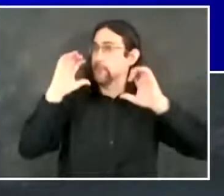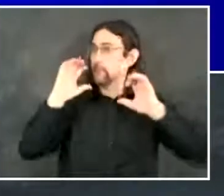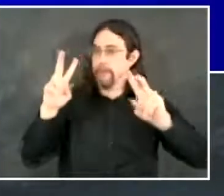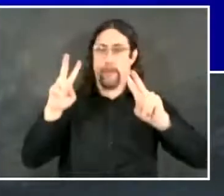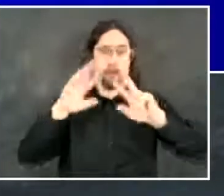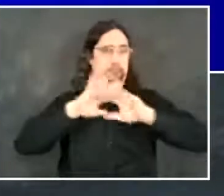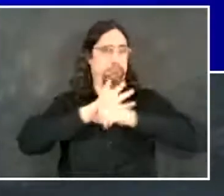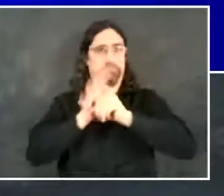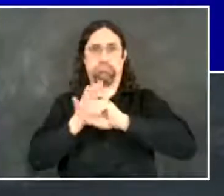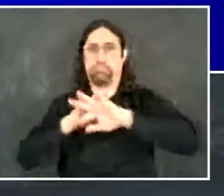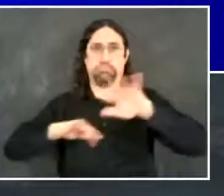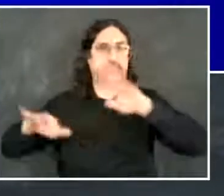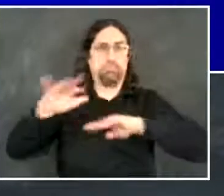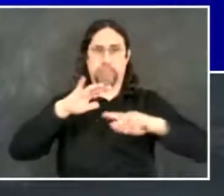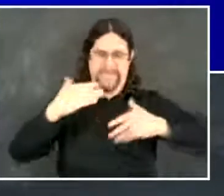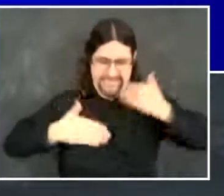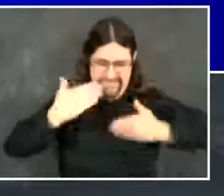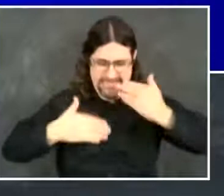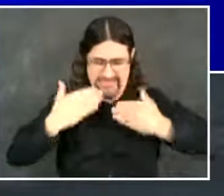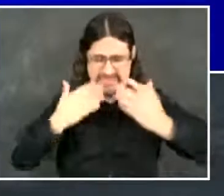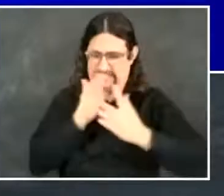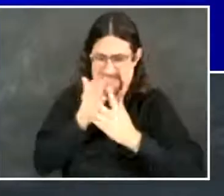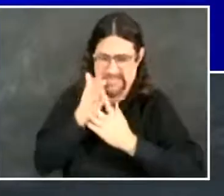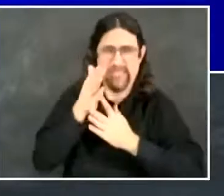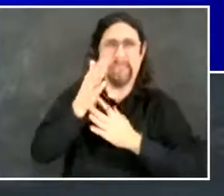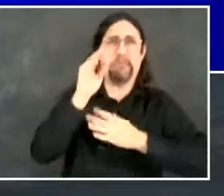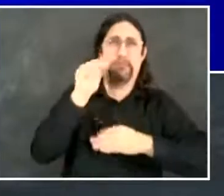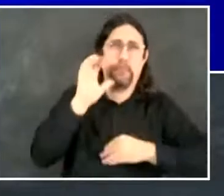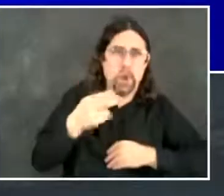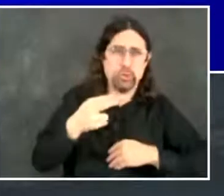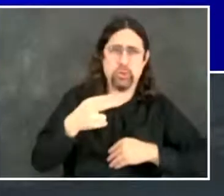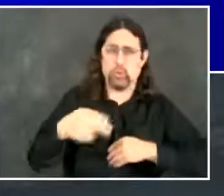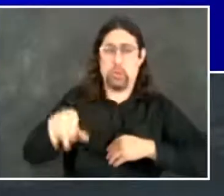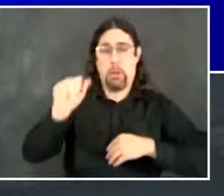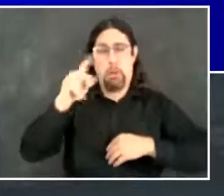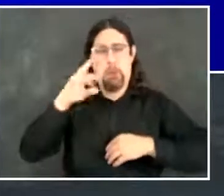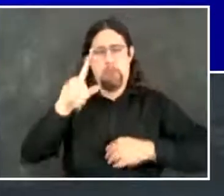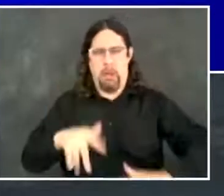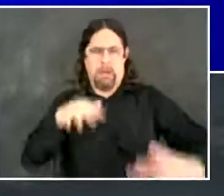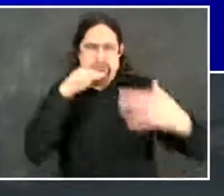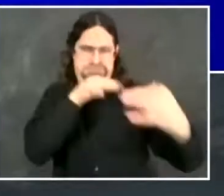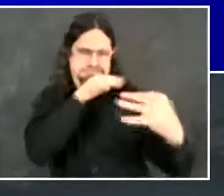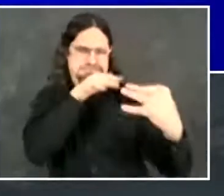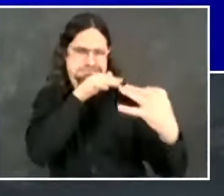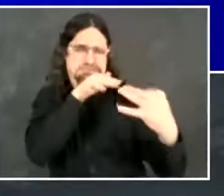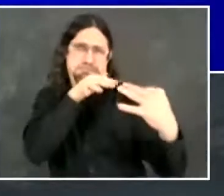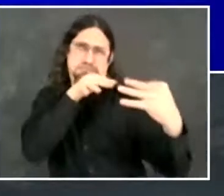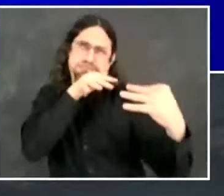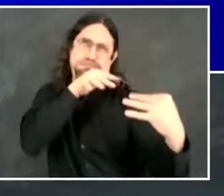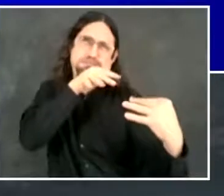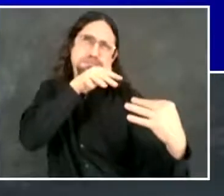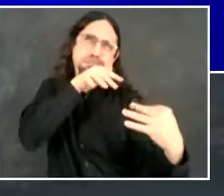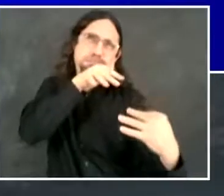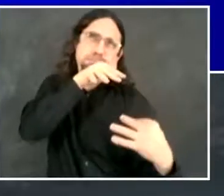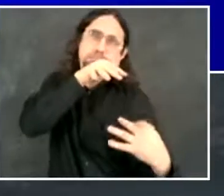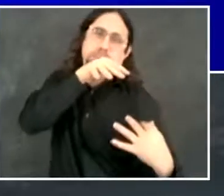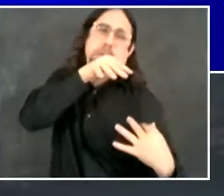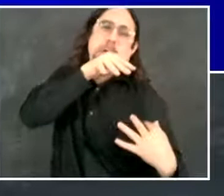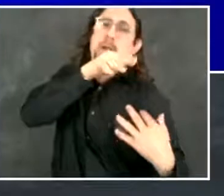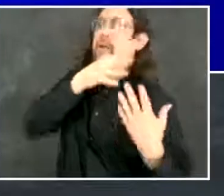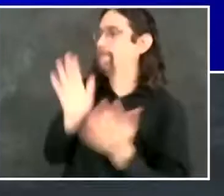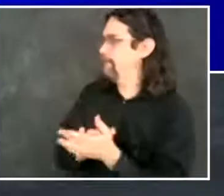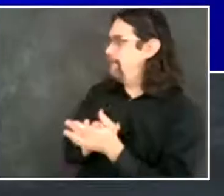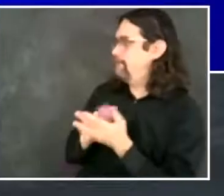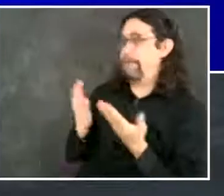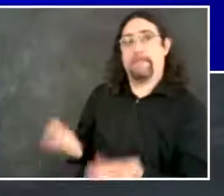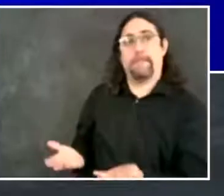making real progress. May is the month where we do something transcendent, particularly because we build up test and trace. Now